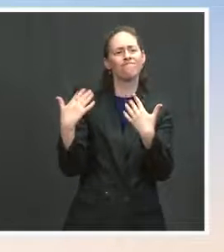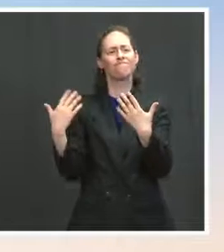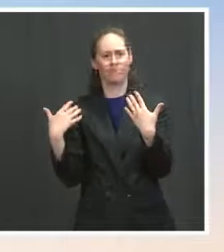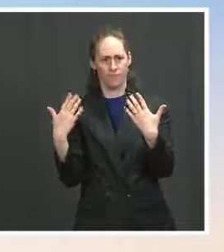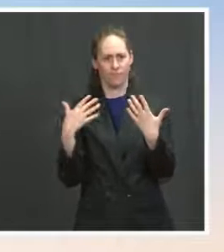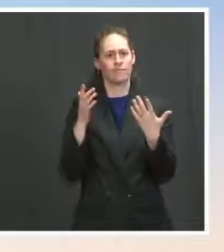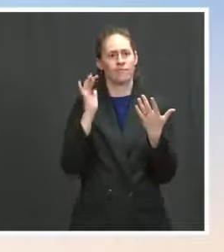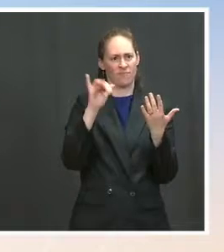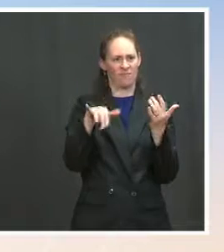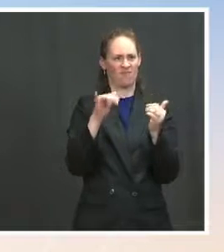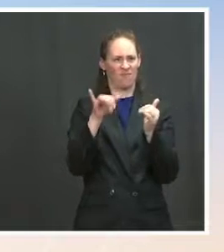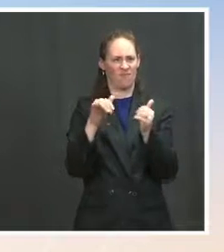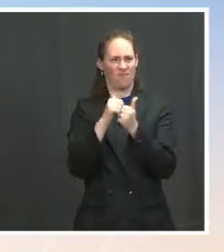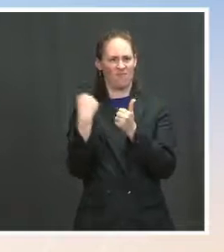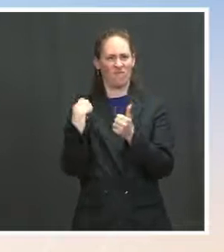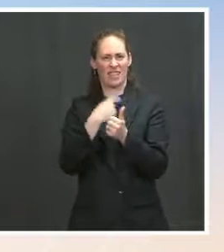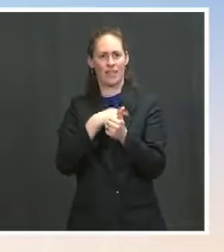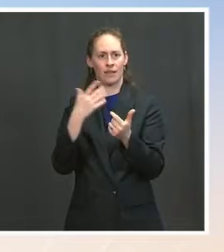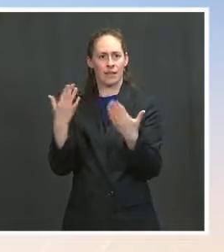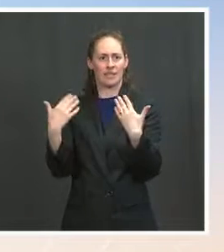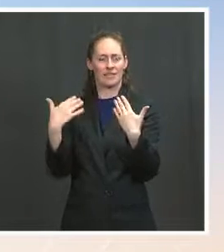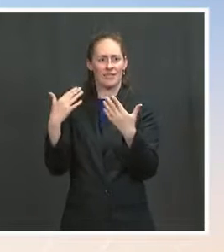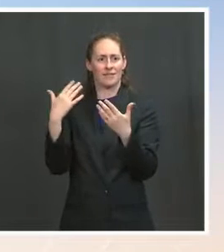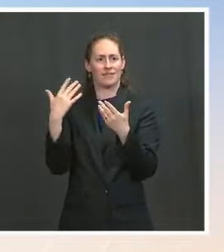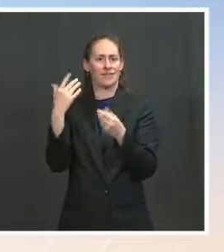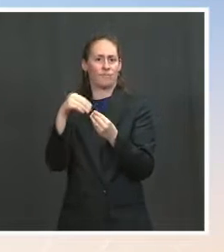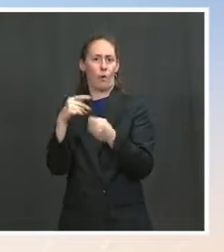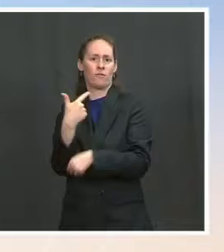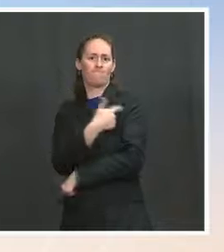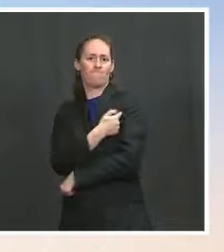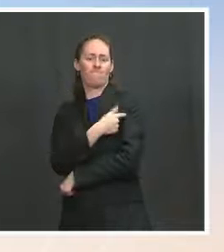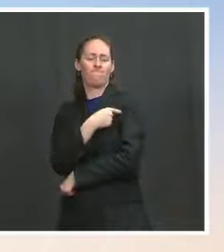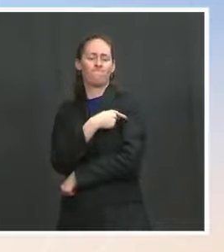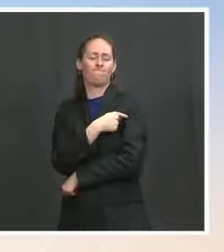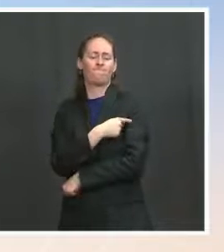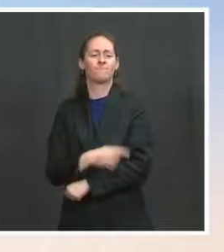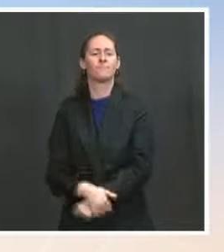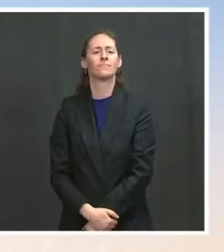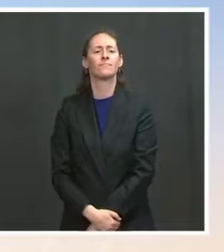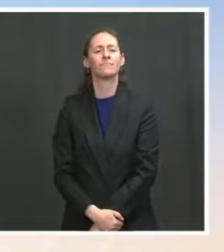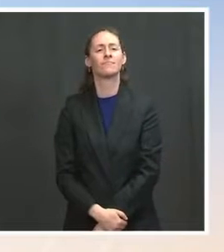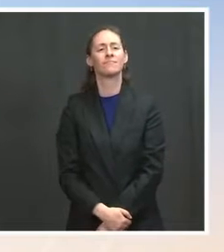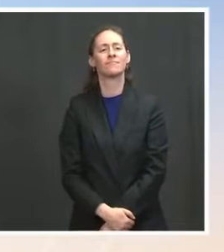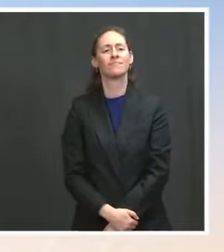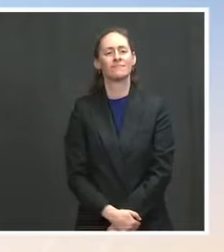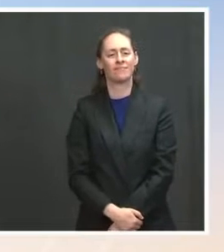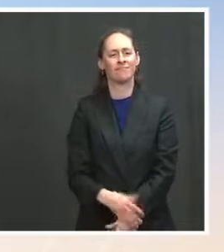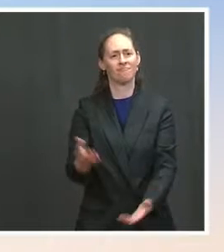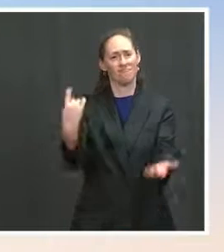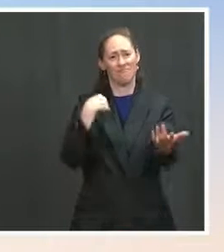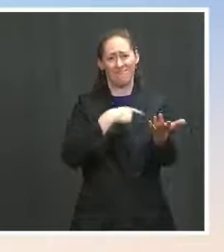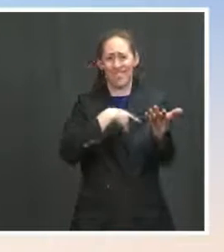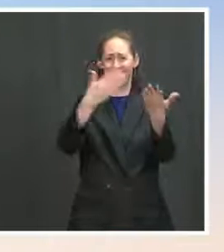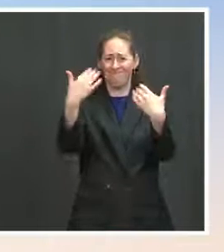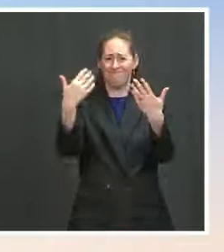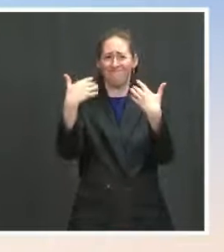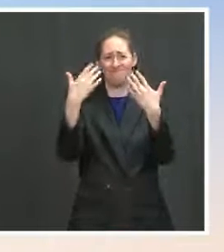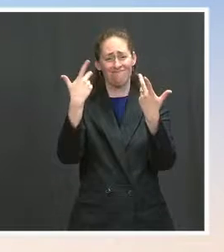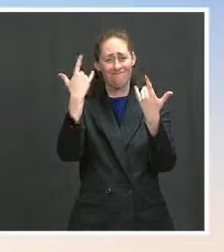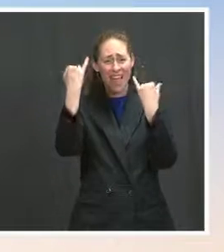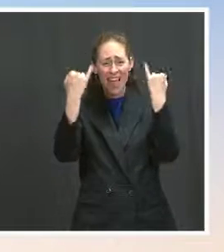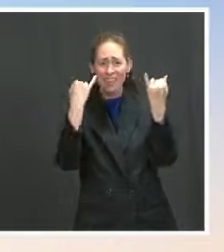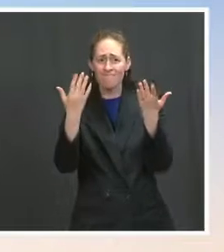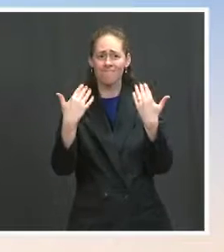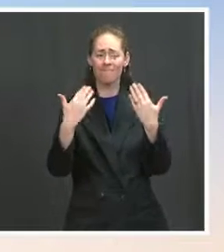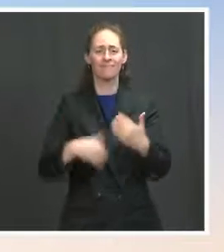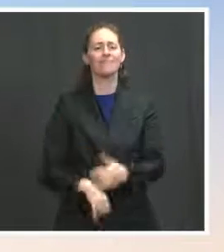and we've welcomed the engagement from a range of entities in the private sector to do exactly that. I will also say, as of yesterday,